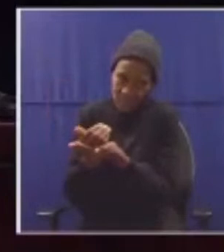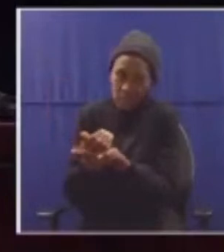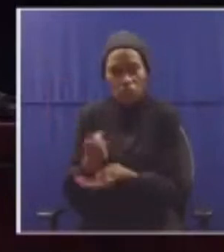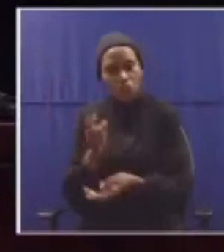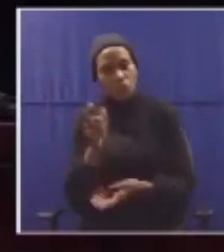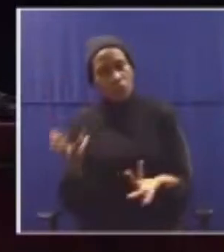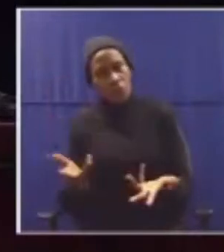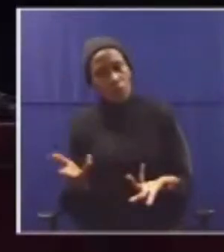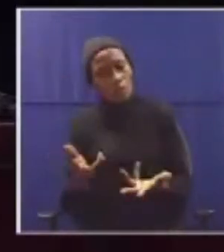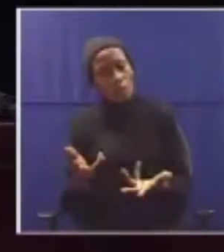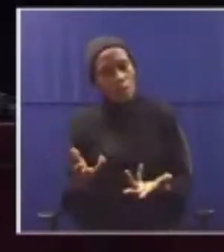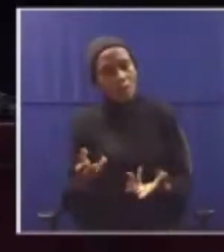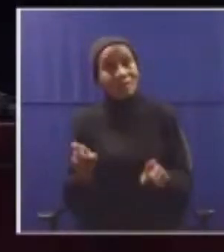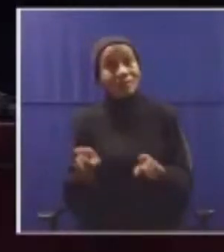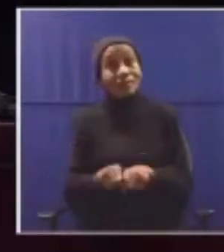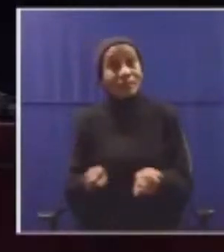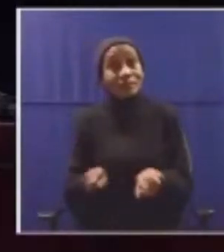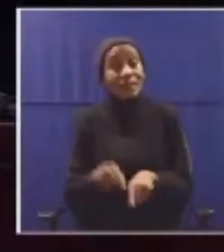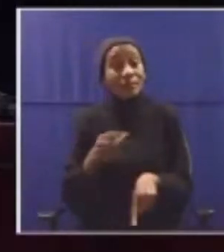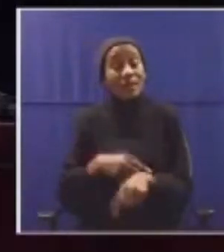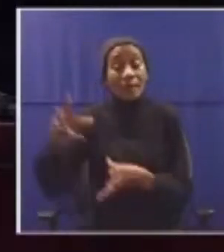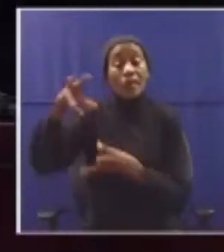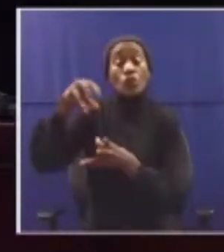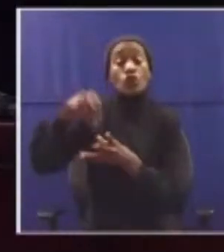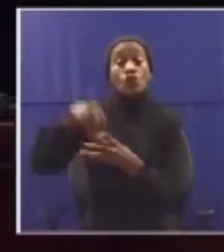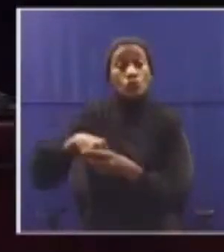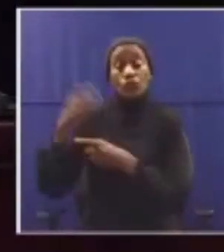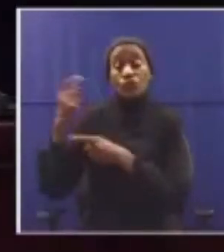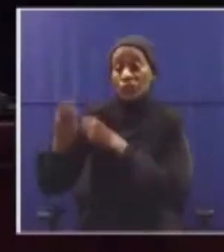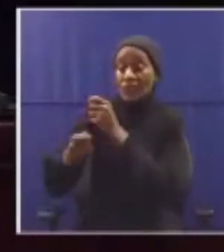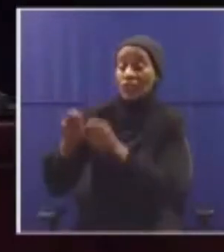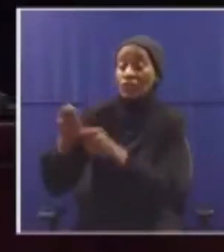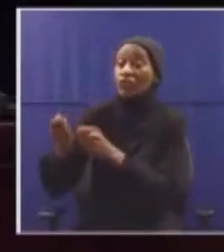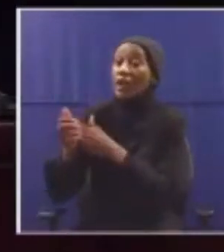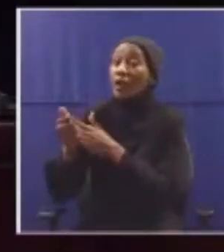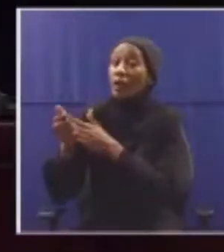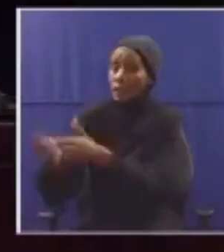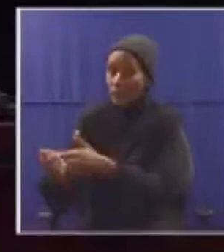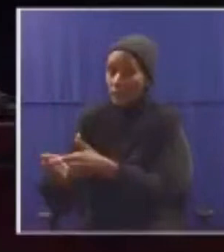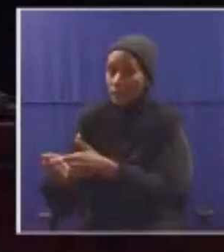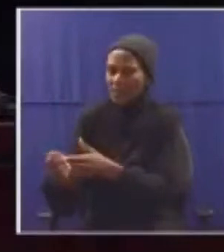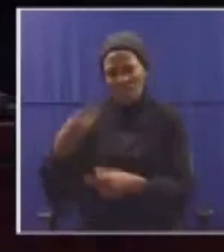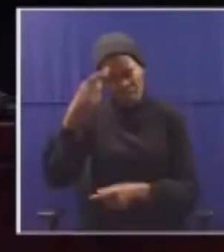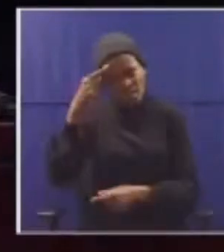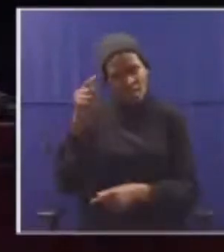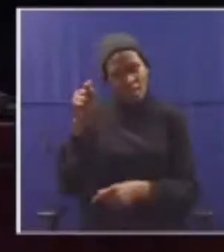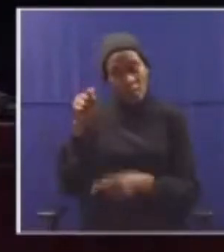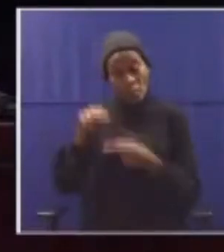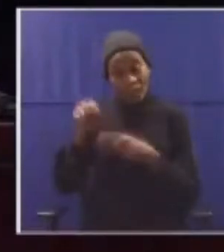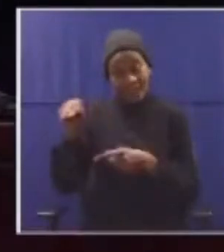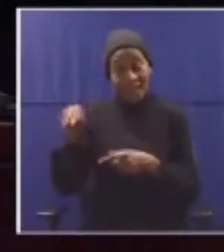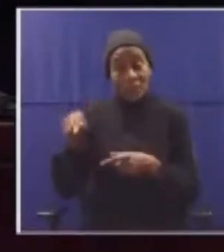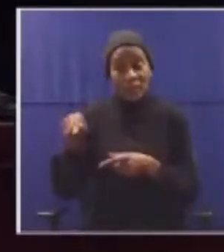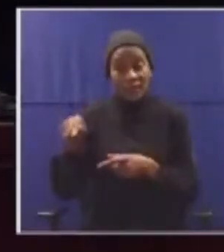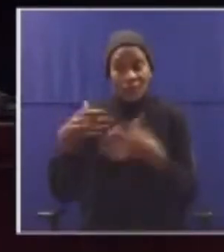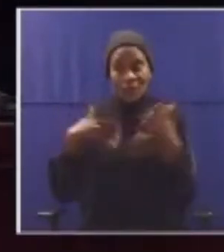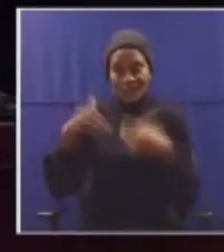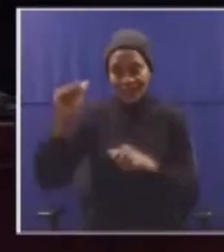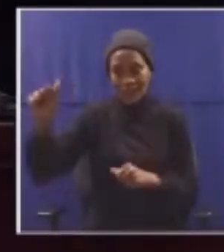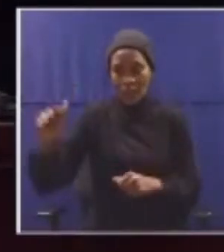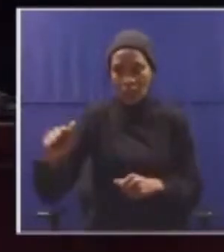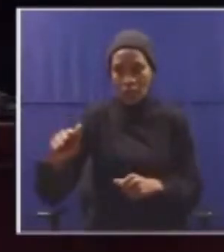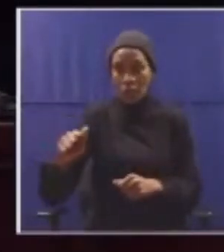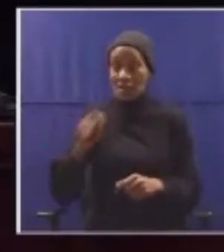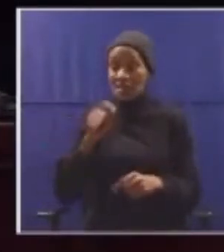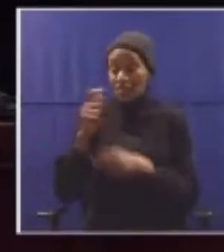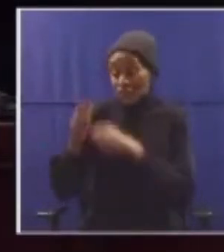And in doing so, bring the traditional leaders on board. Yes, I think that's your concern. That are they involved?